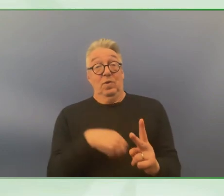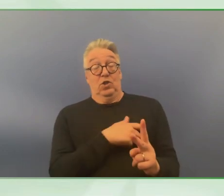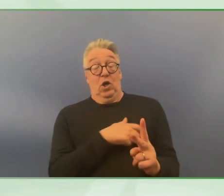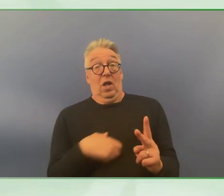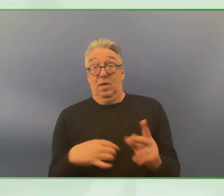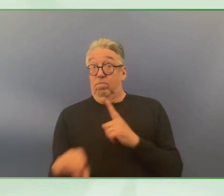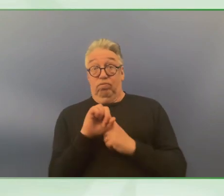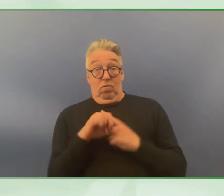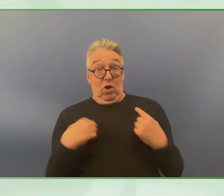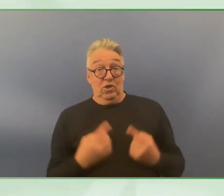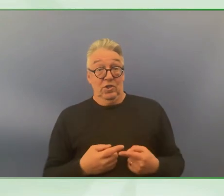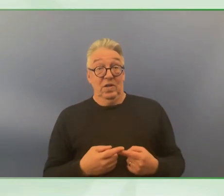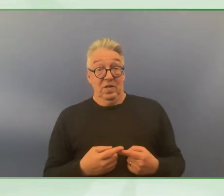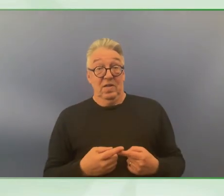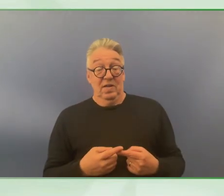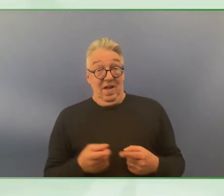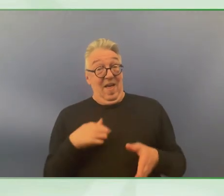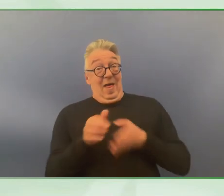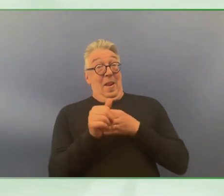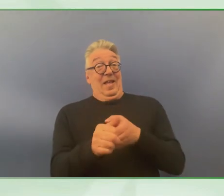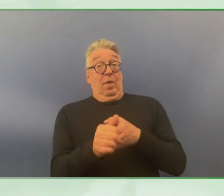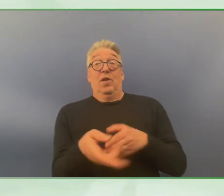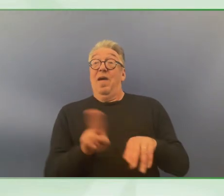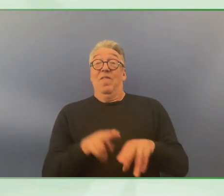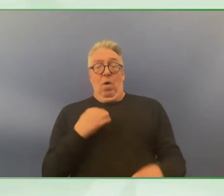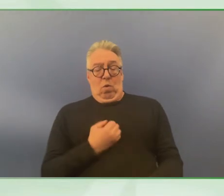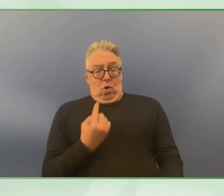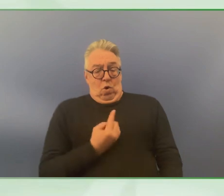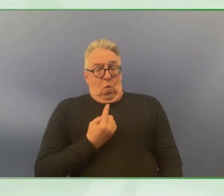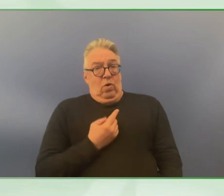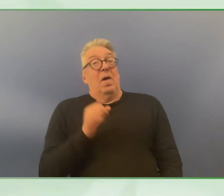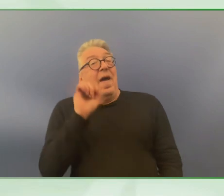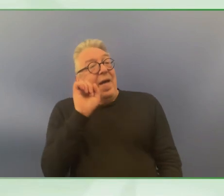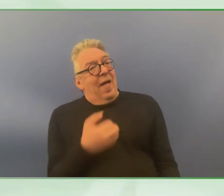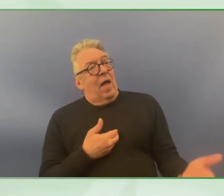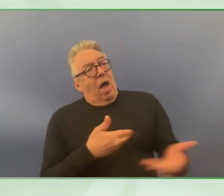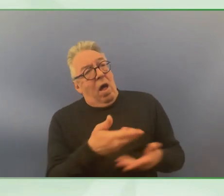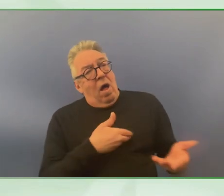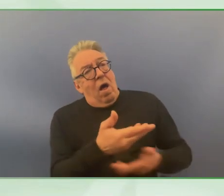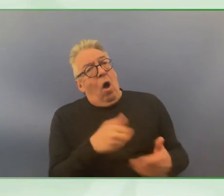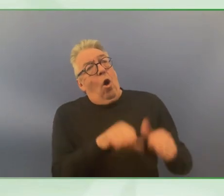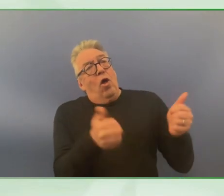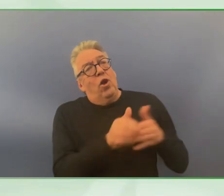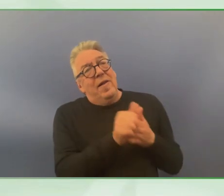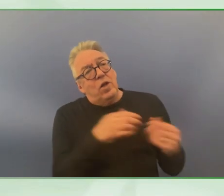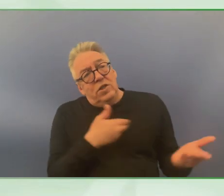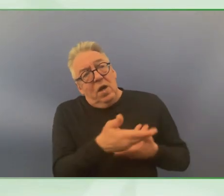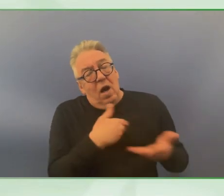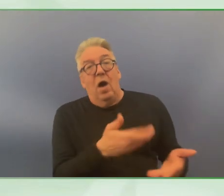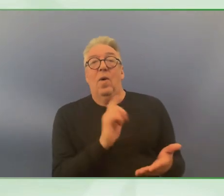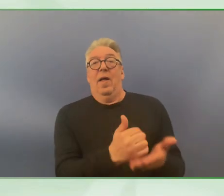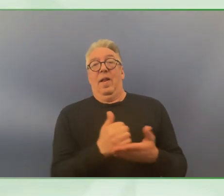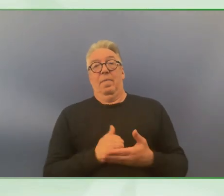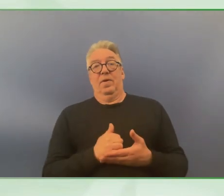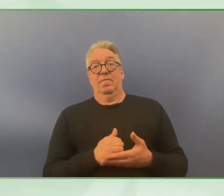we are left alone and when we can exchange with peers, it makes a huge difference, even if it's only about getting rid of the frustration,